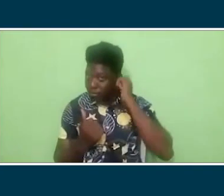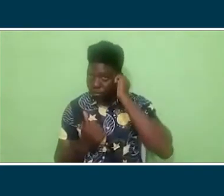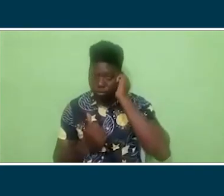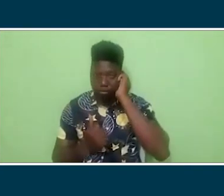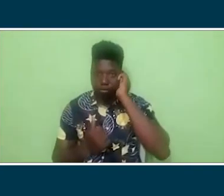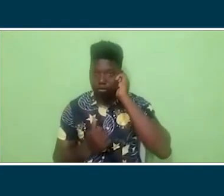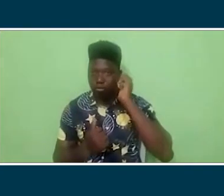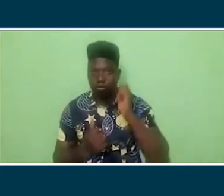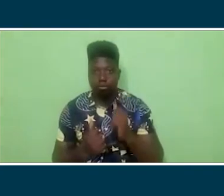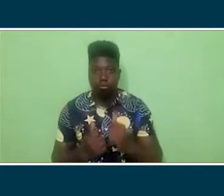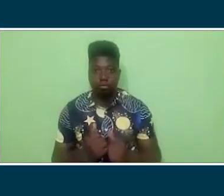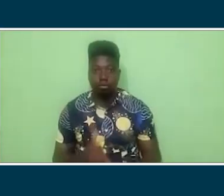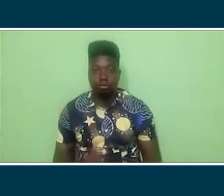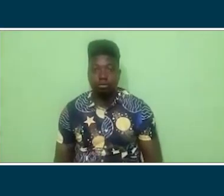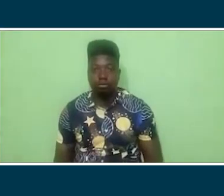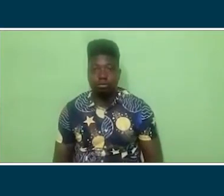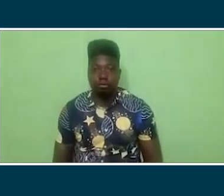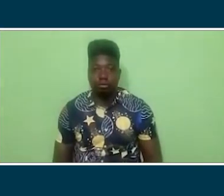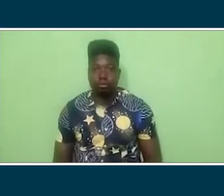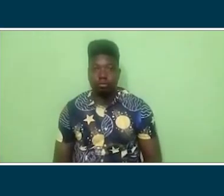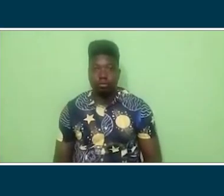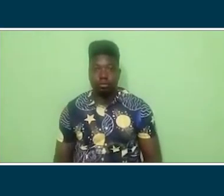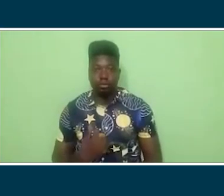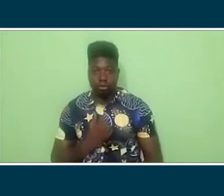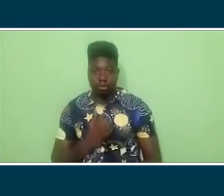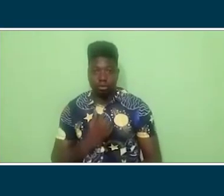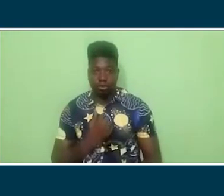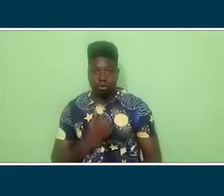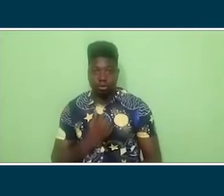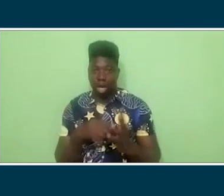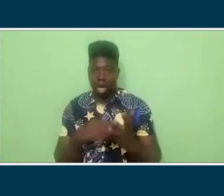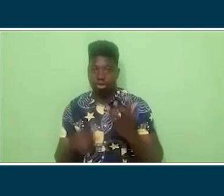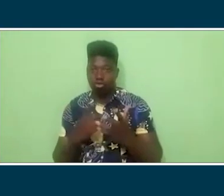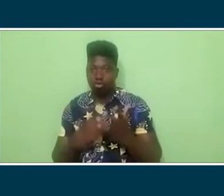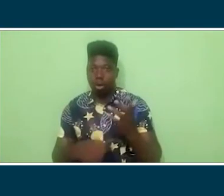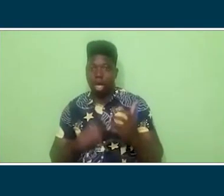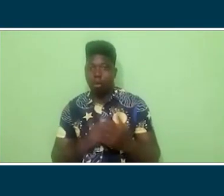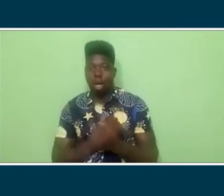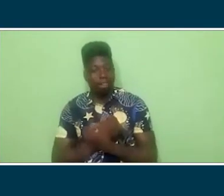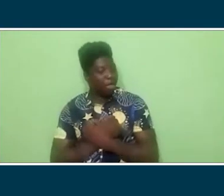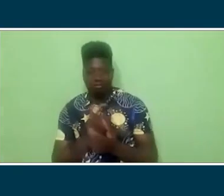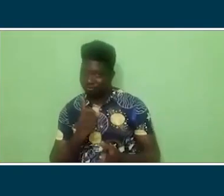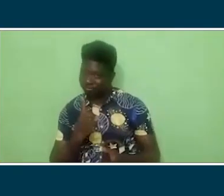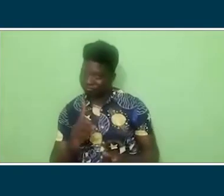do not cancel what we love, right? We don't cancel what we love.